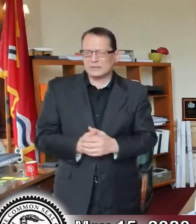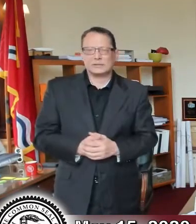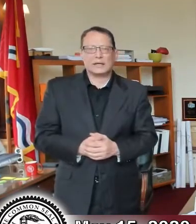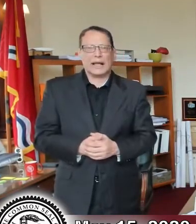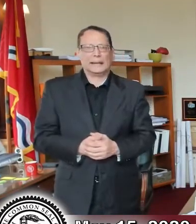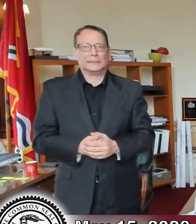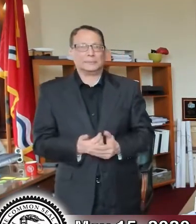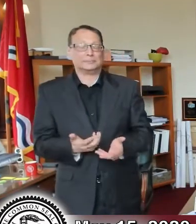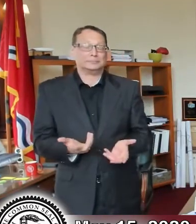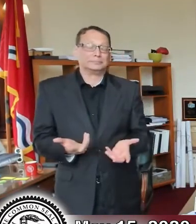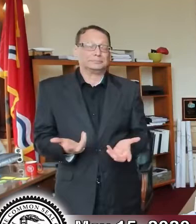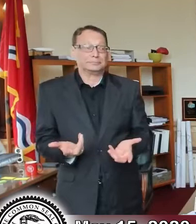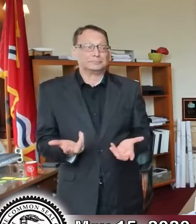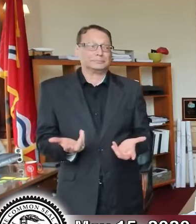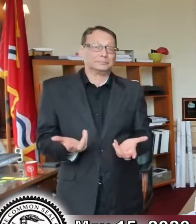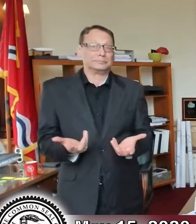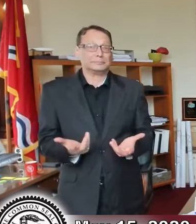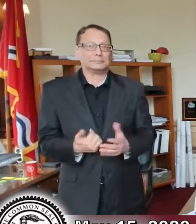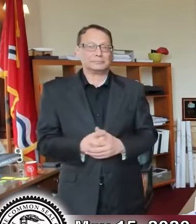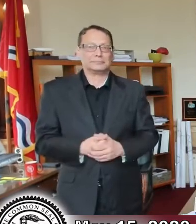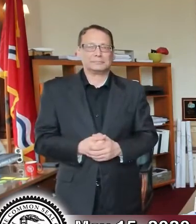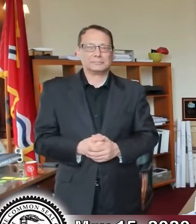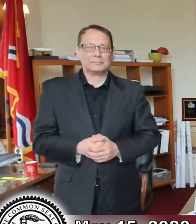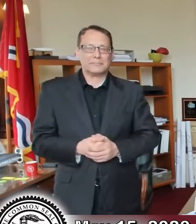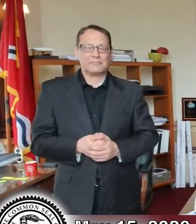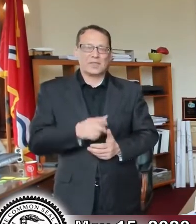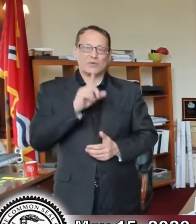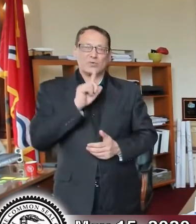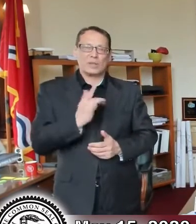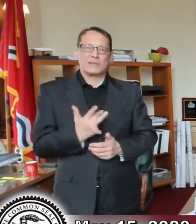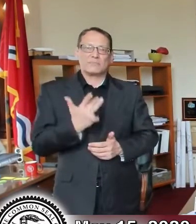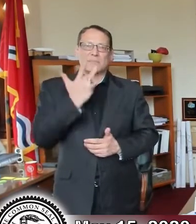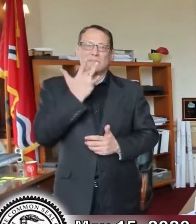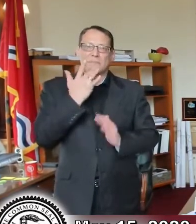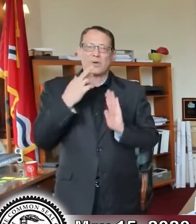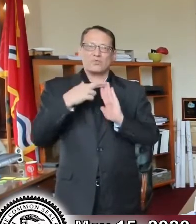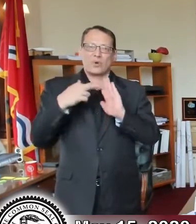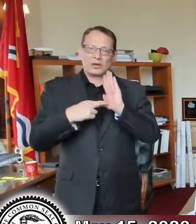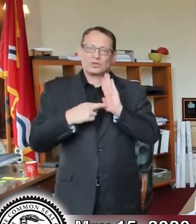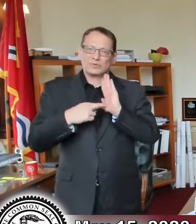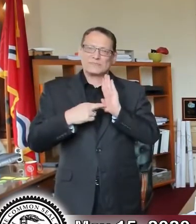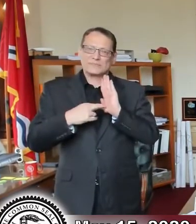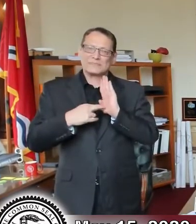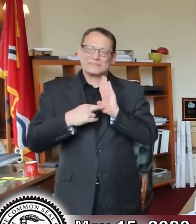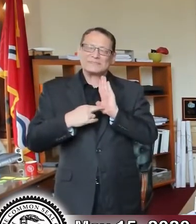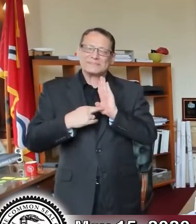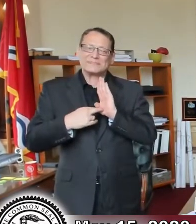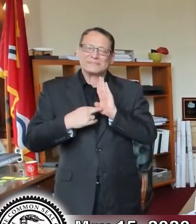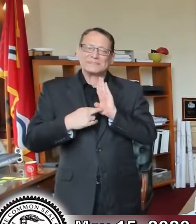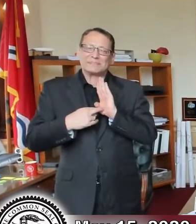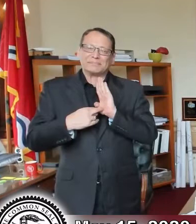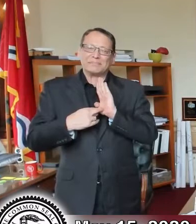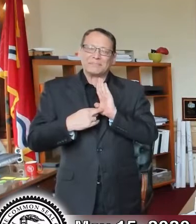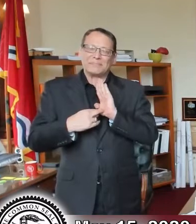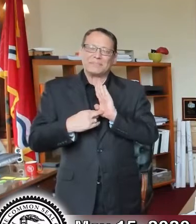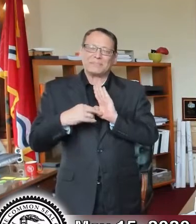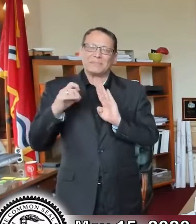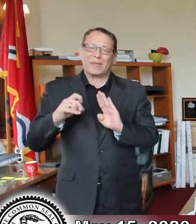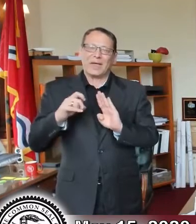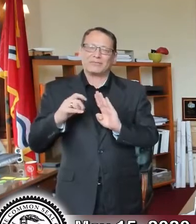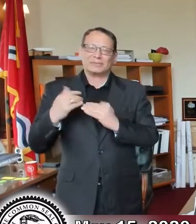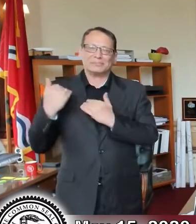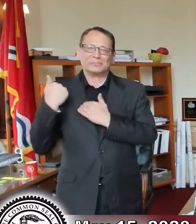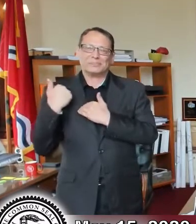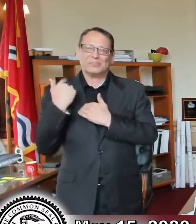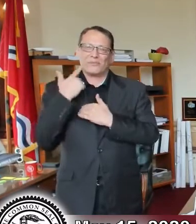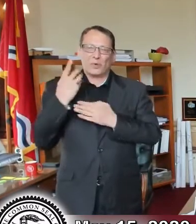Yeah, so, you know, we'd really like for you to register because we have to account for this money